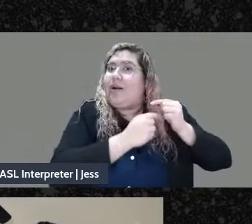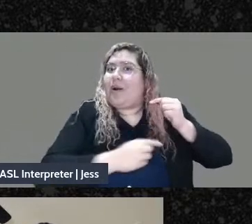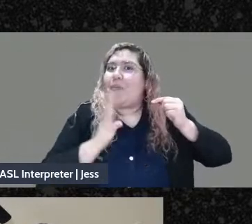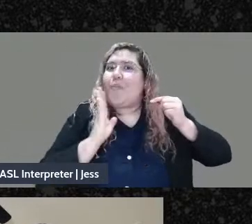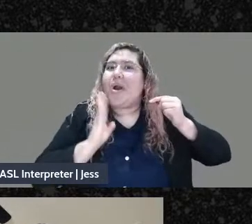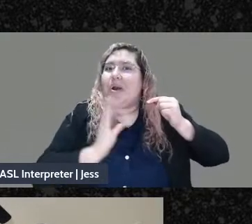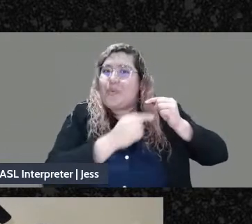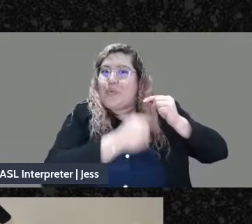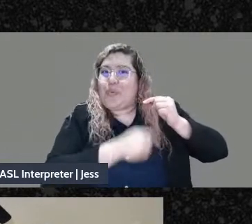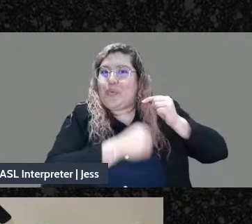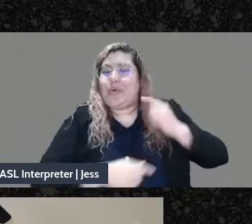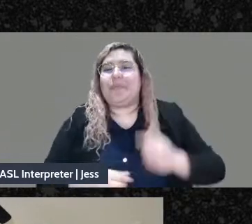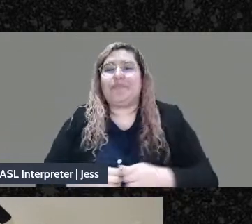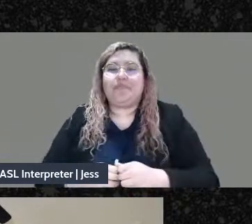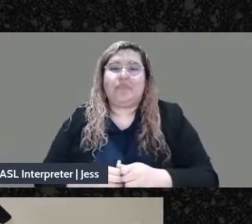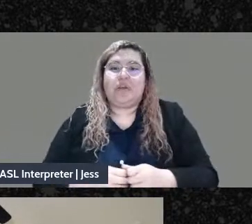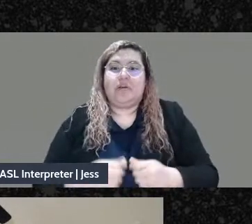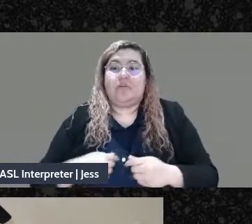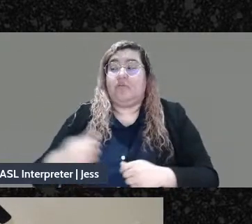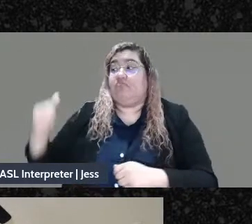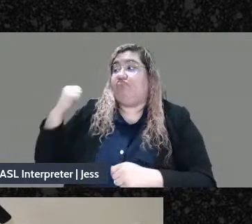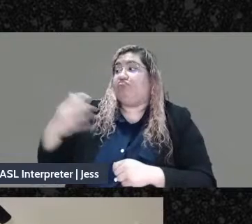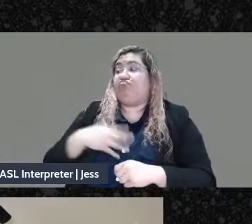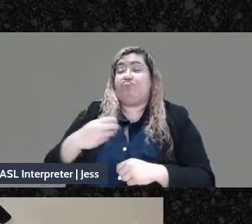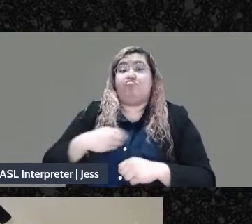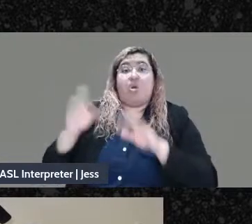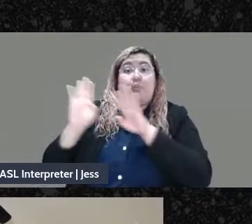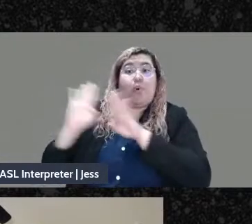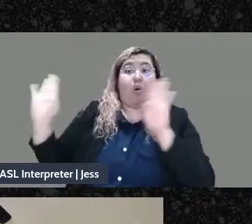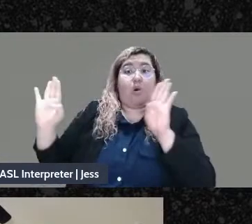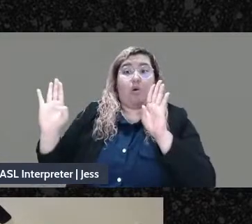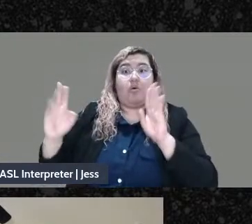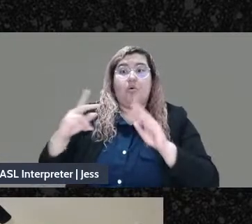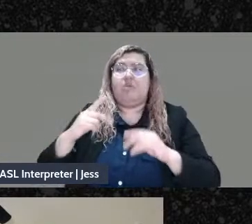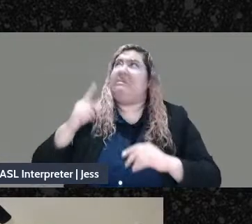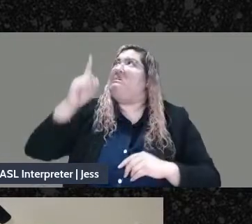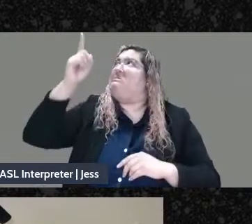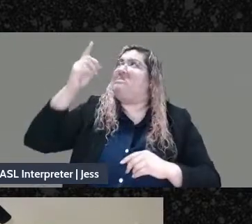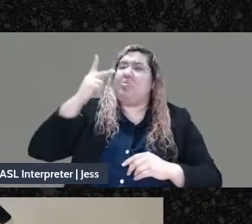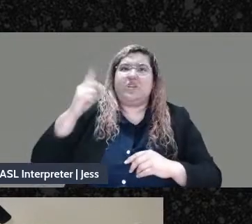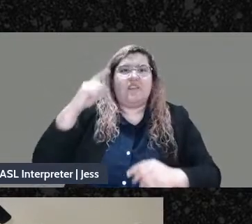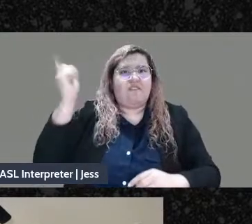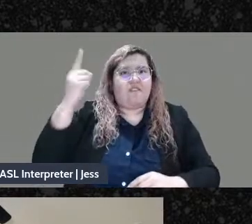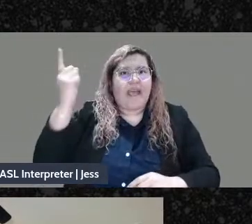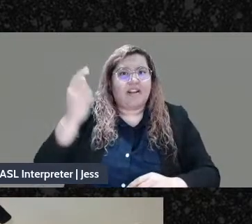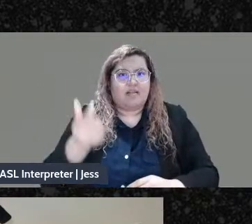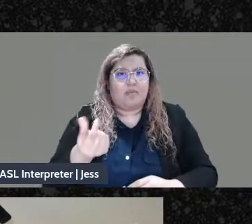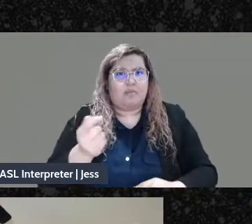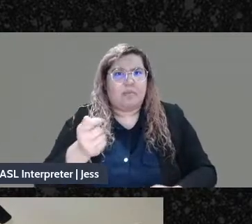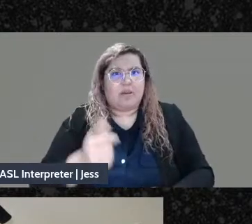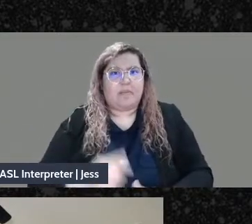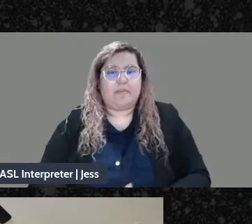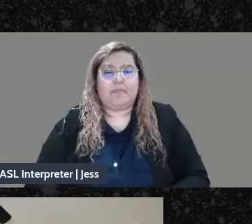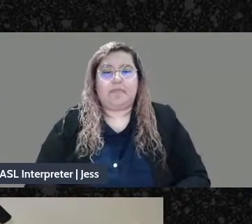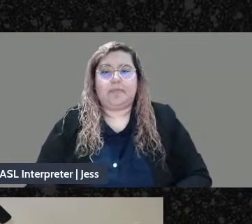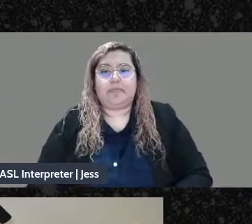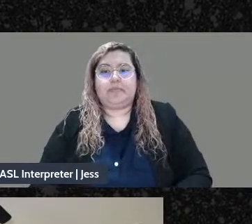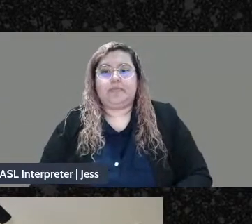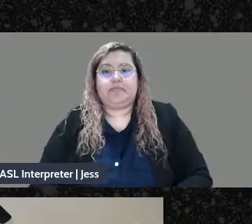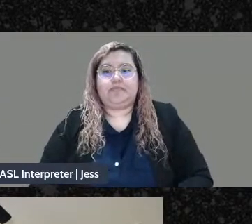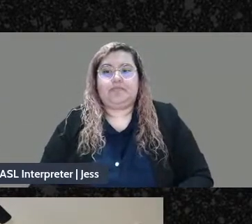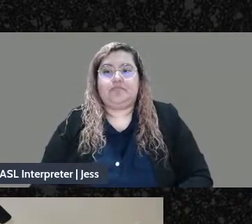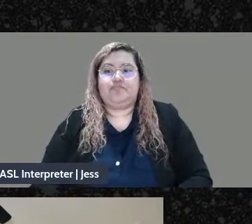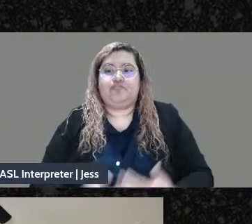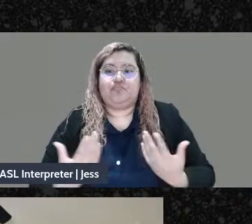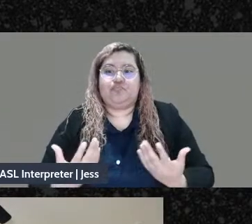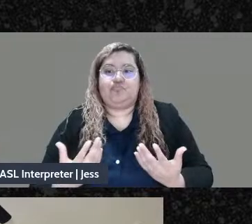sitting in front of a white wall with you can see a bit of the fan. So I'll start by answering the question,